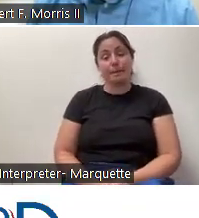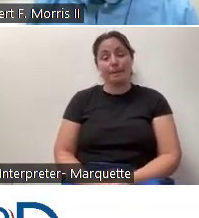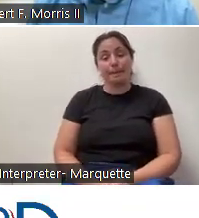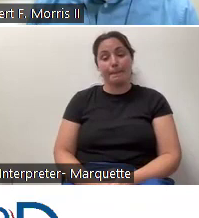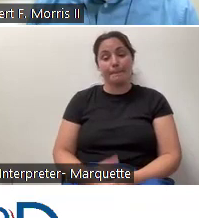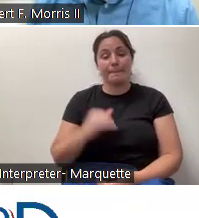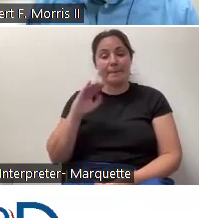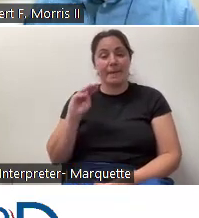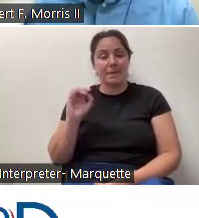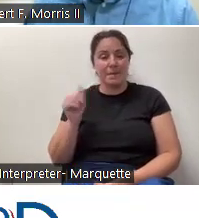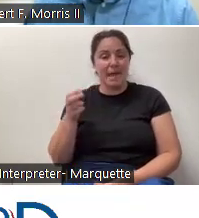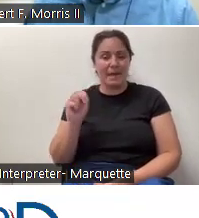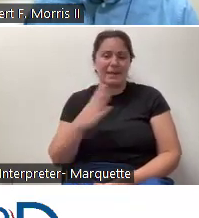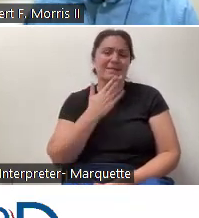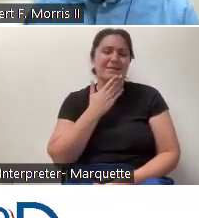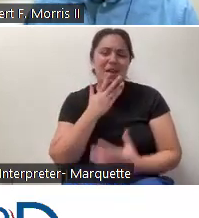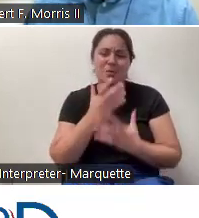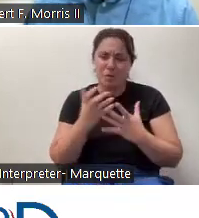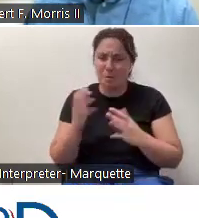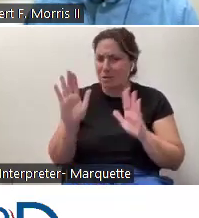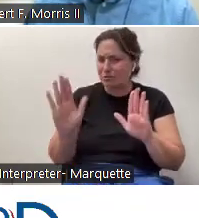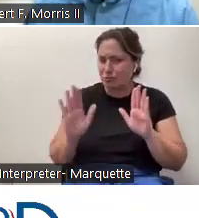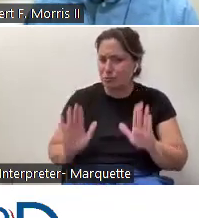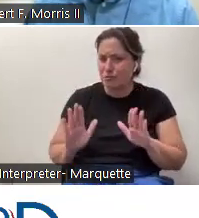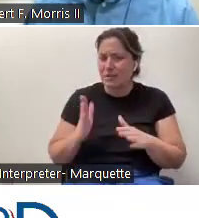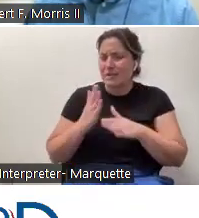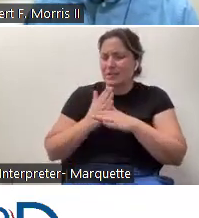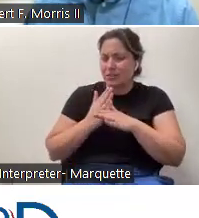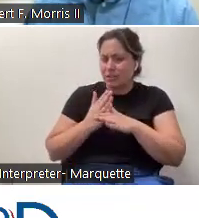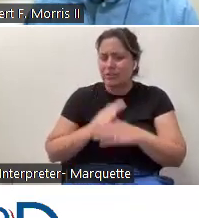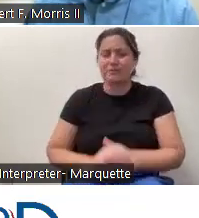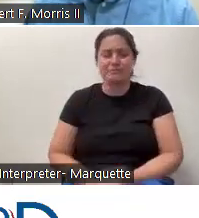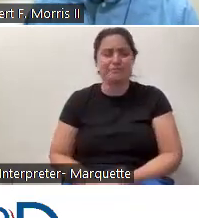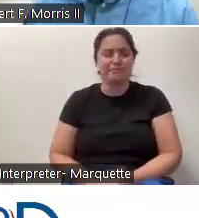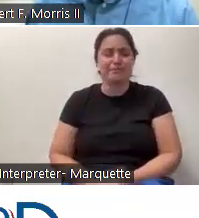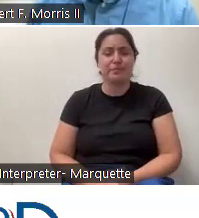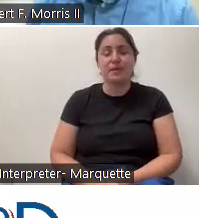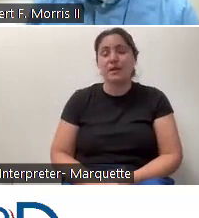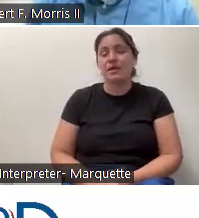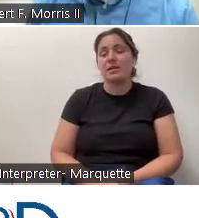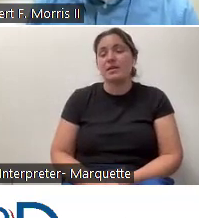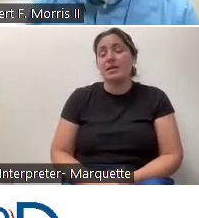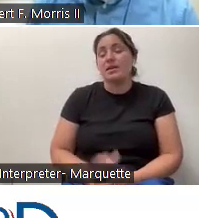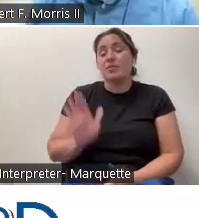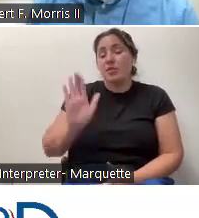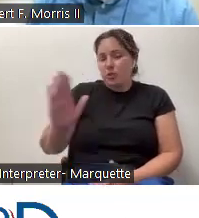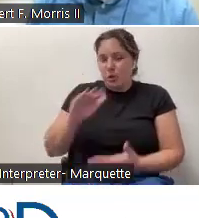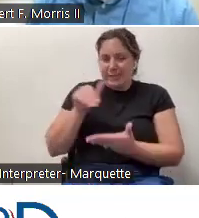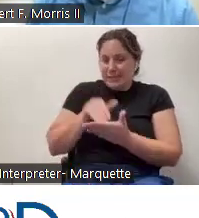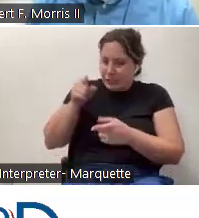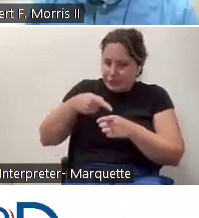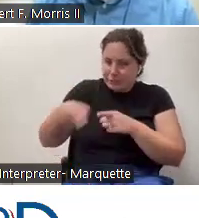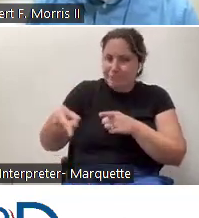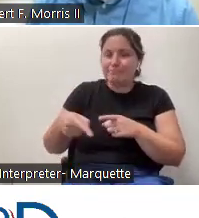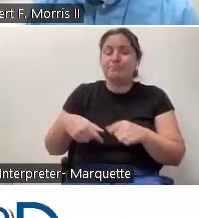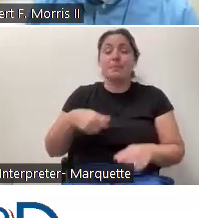That's great. Thanks so much, Robert, for sharing some of that about what your center is doing, and getting a lot of comments